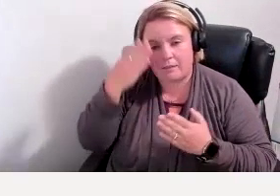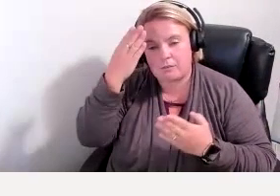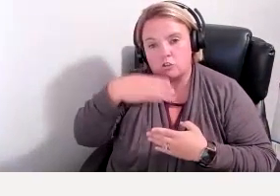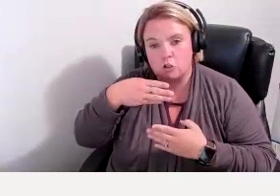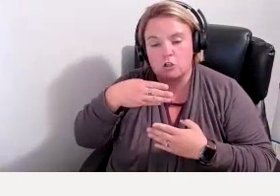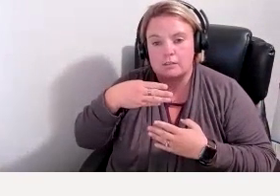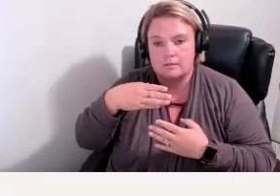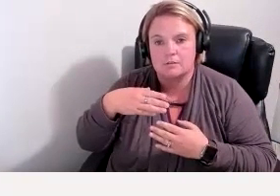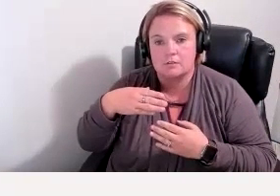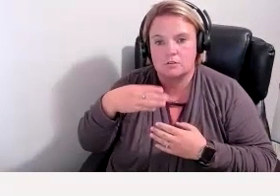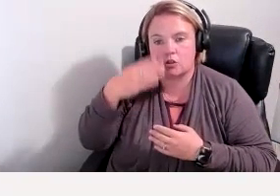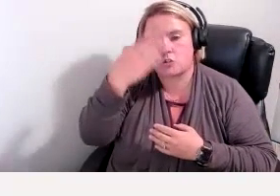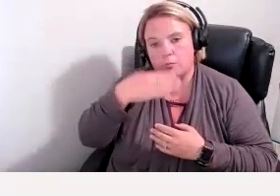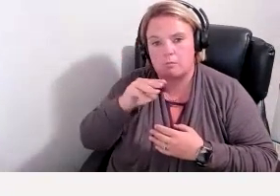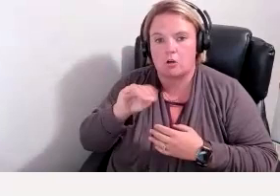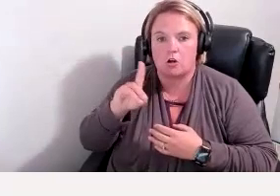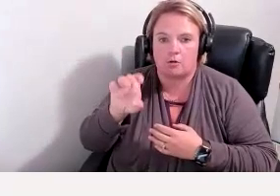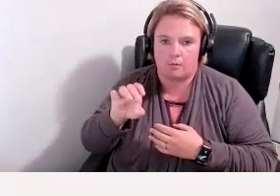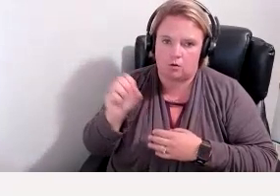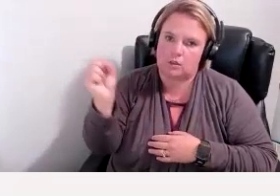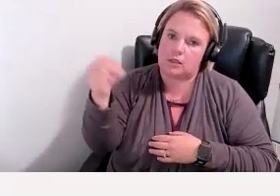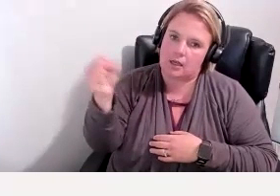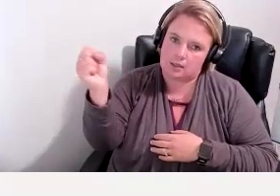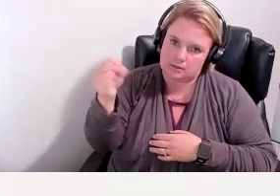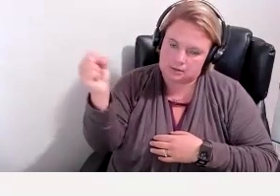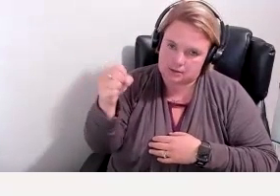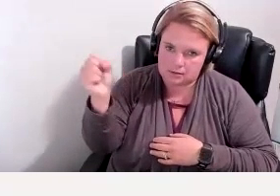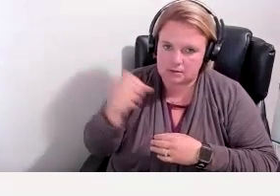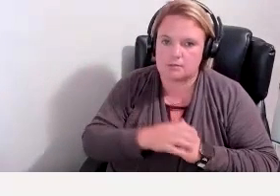I The need dark mode. dark mode. Yeah. Eyes.